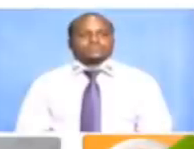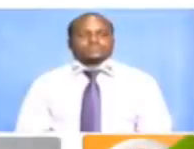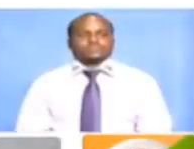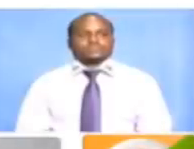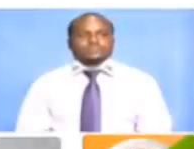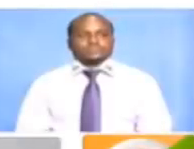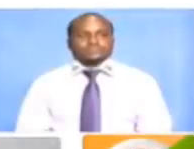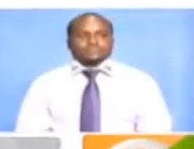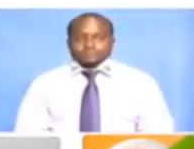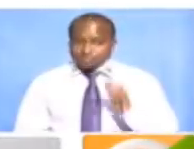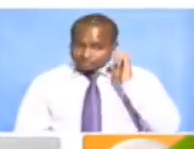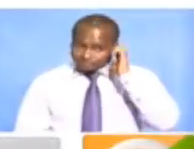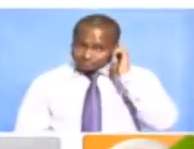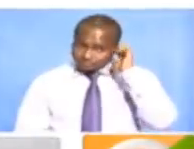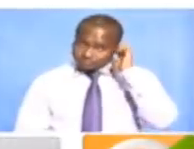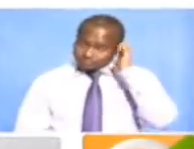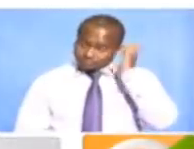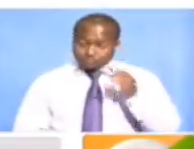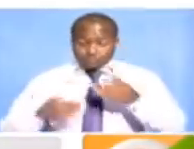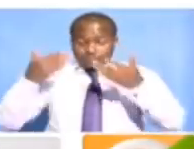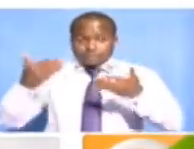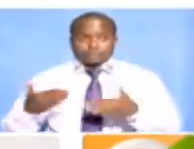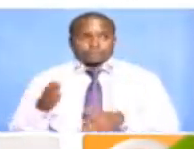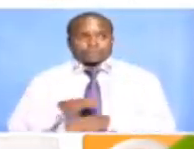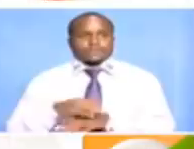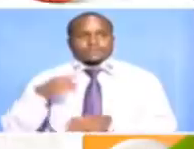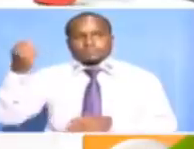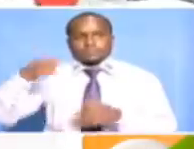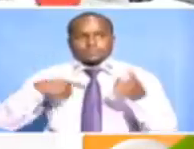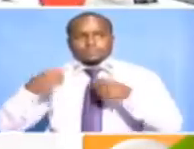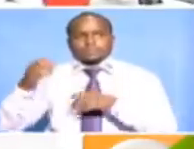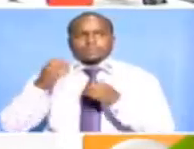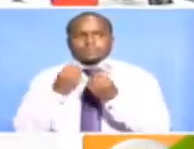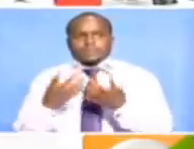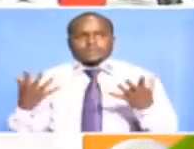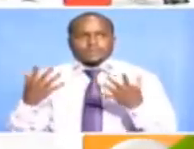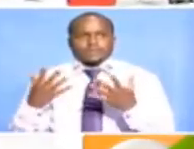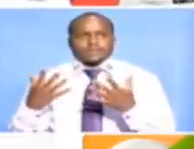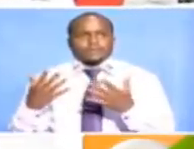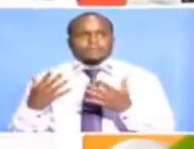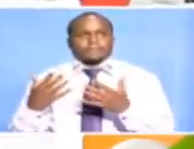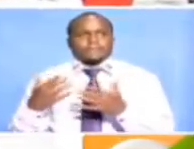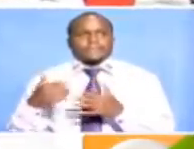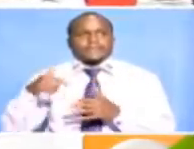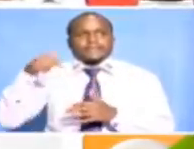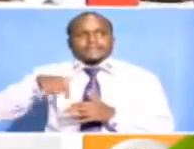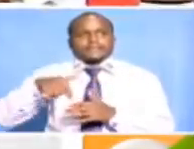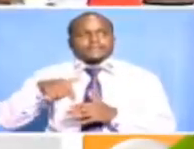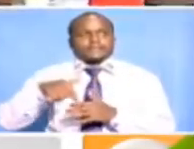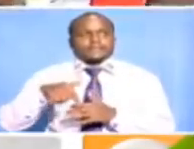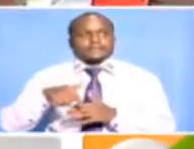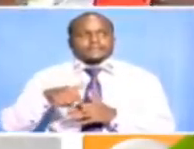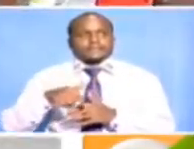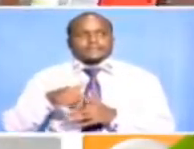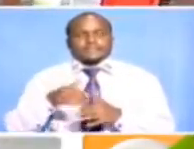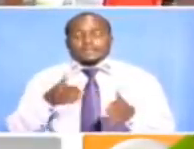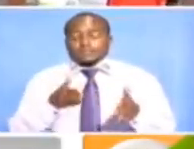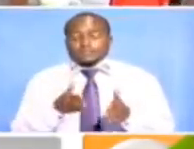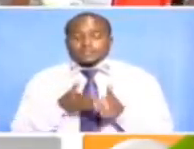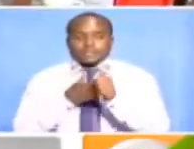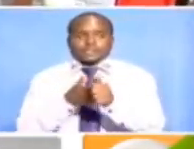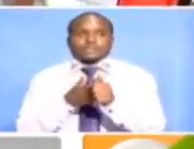right, welcome back to Jeff Kunange Live. Tweets coming in thick and fast. After all, it is the unorthodox leadership of